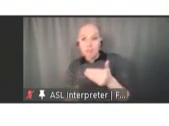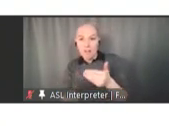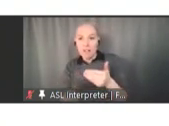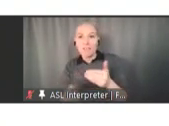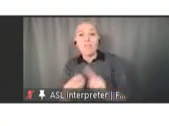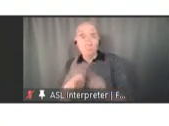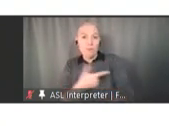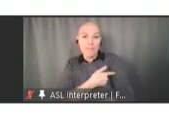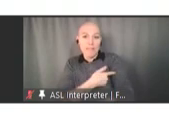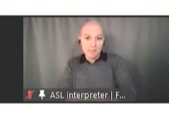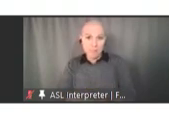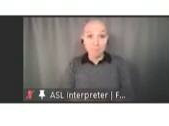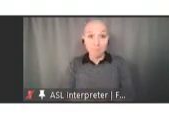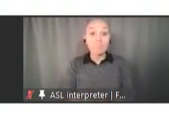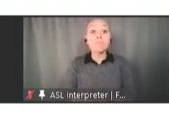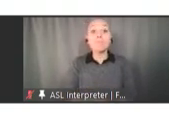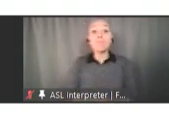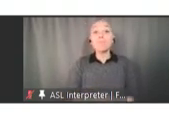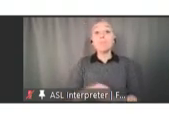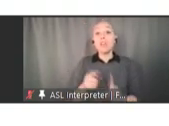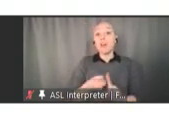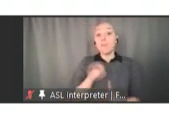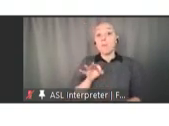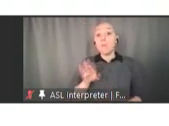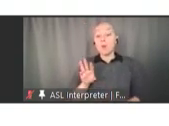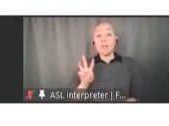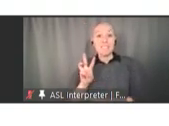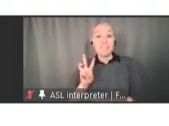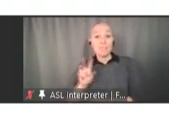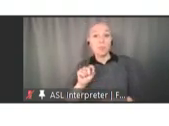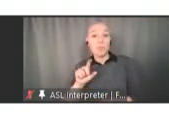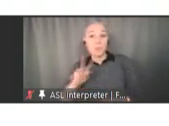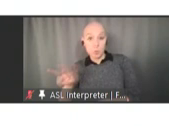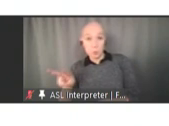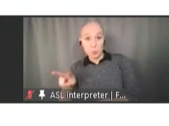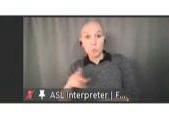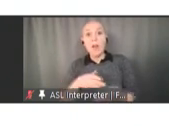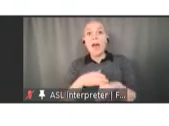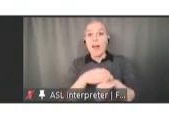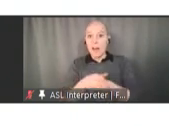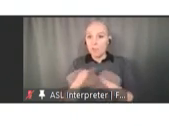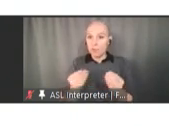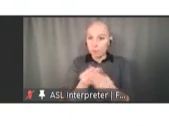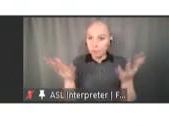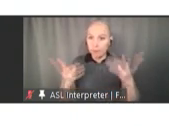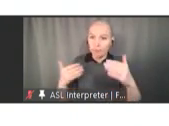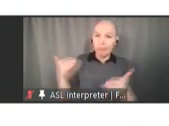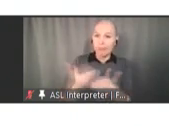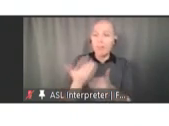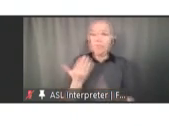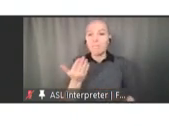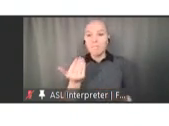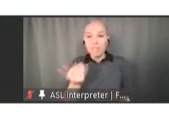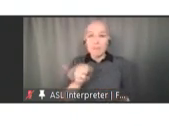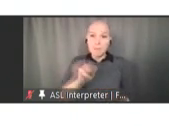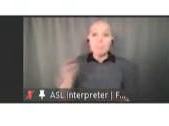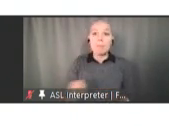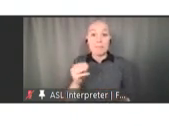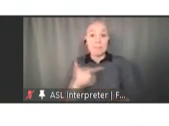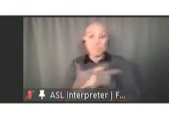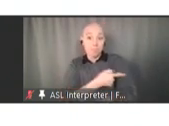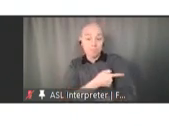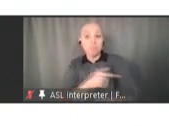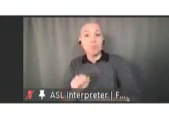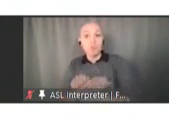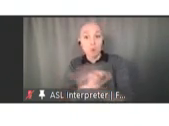As of February 6, 2022, after administration of nearly 15 million doses of COVID-19 vaccine, there have